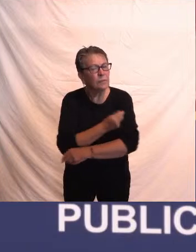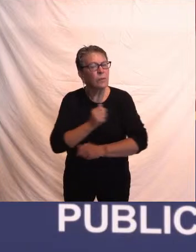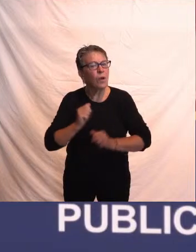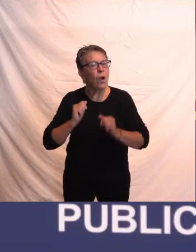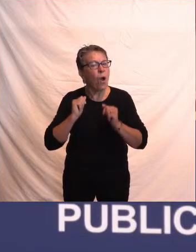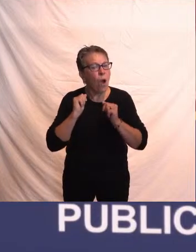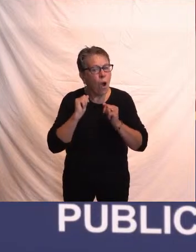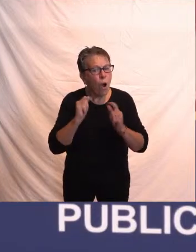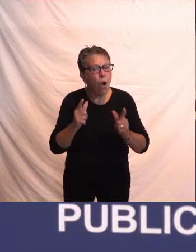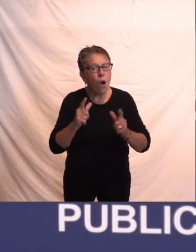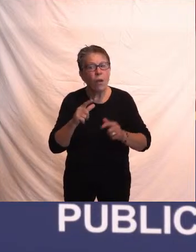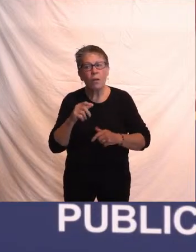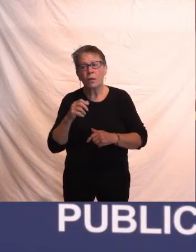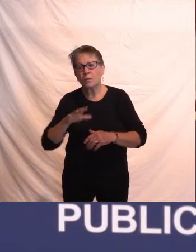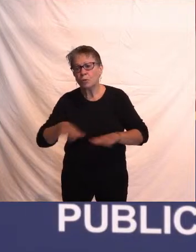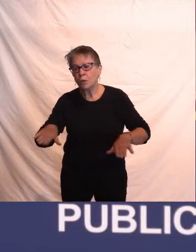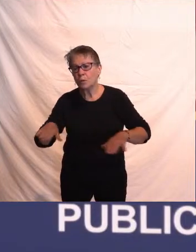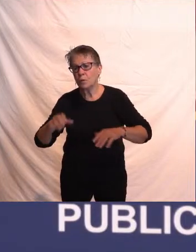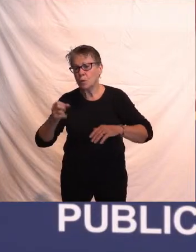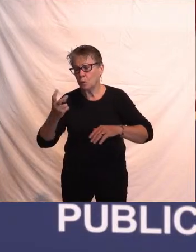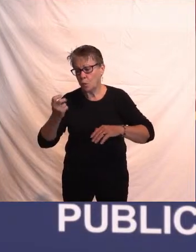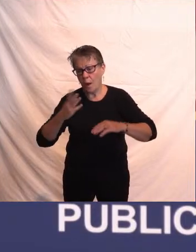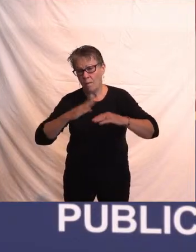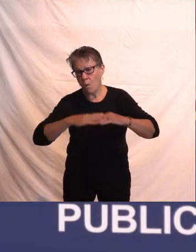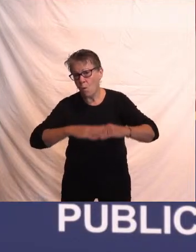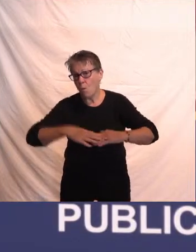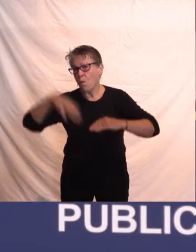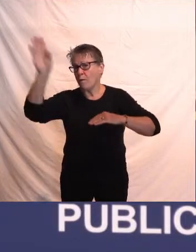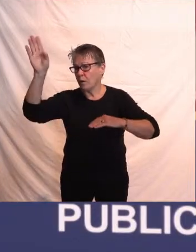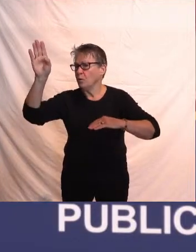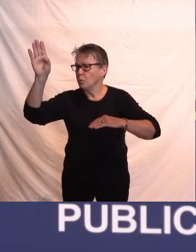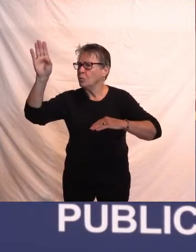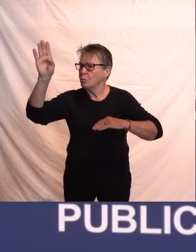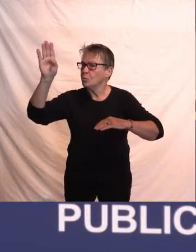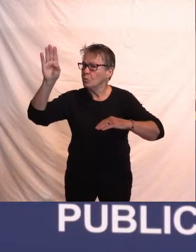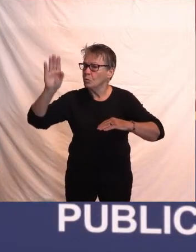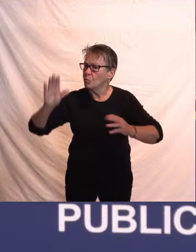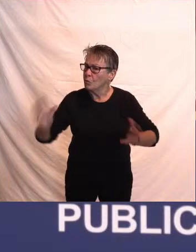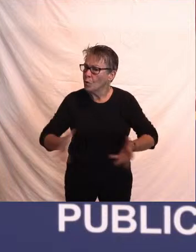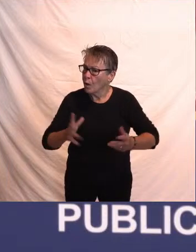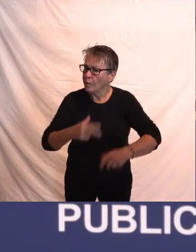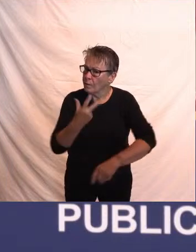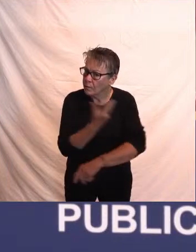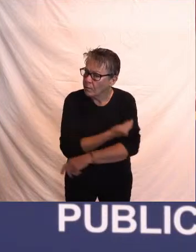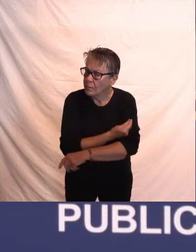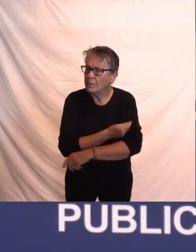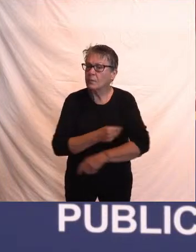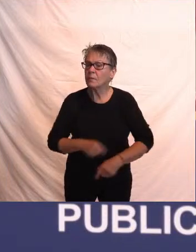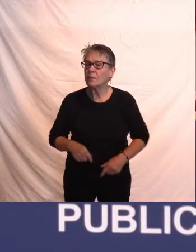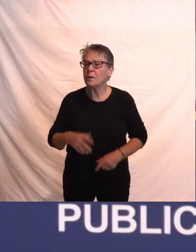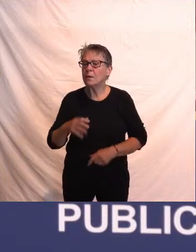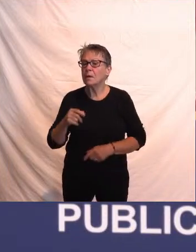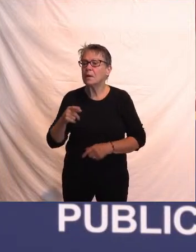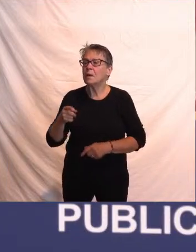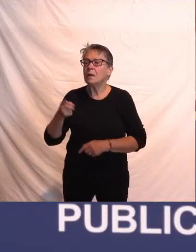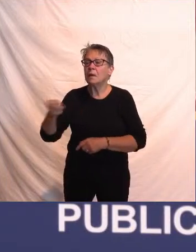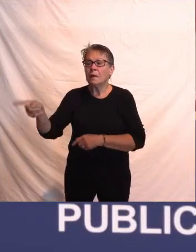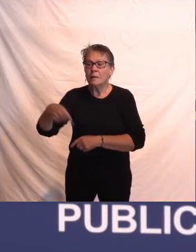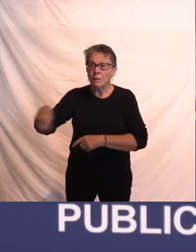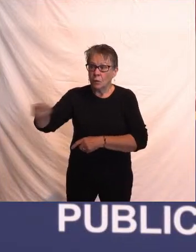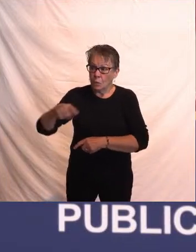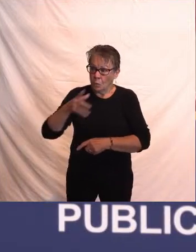includes individuals who are pregnant, breastfeeding, trying to get pregnant now, or might be planning to become pregnant in the